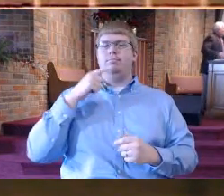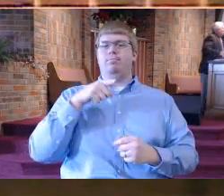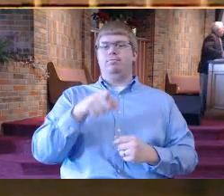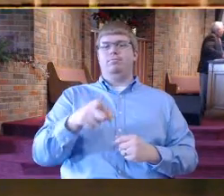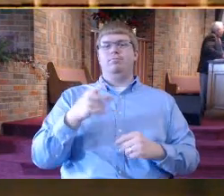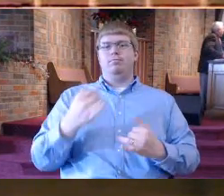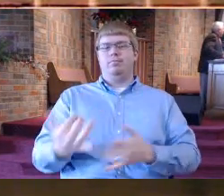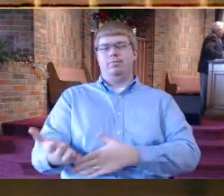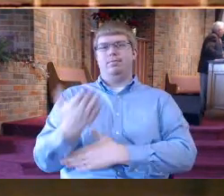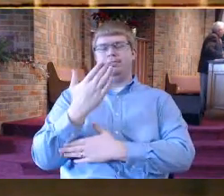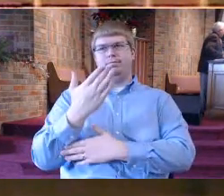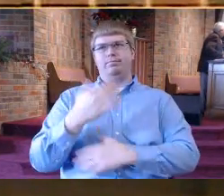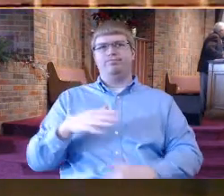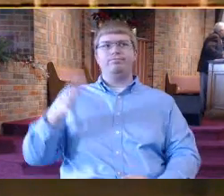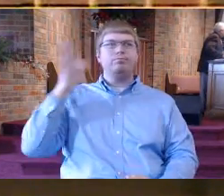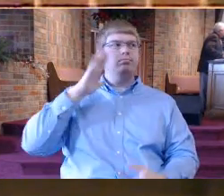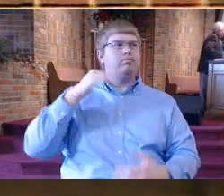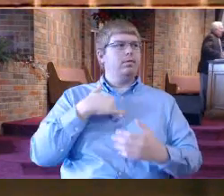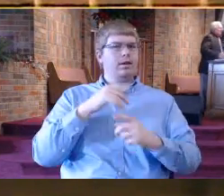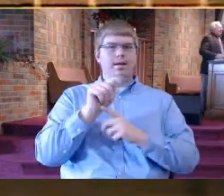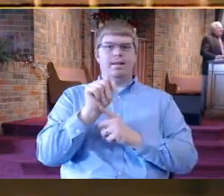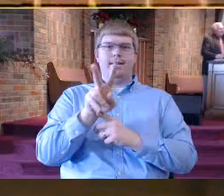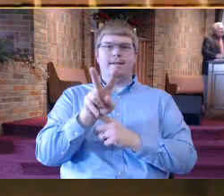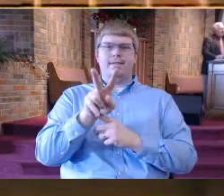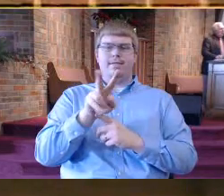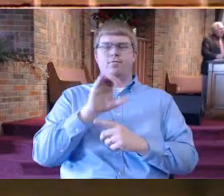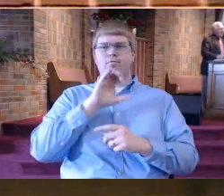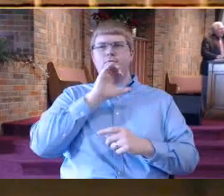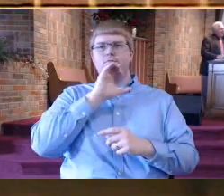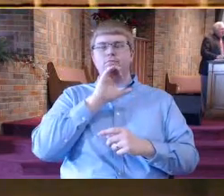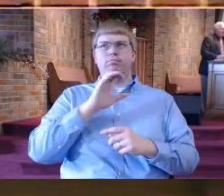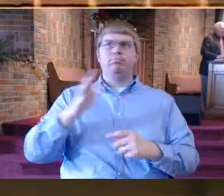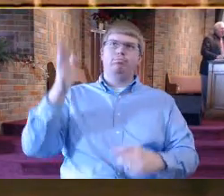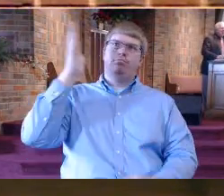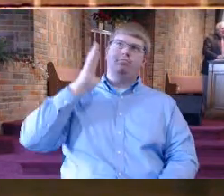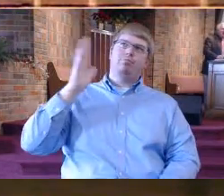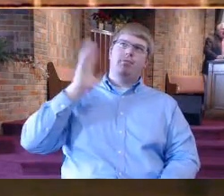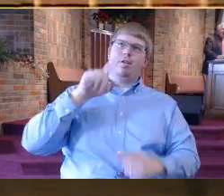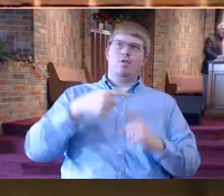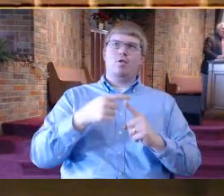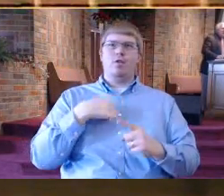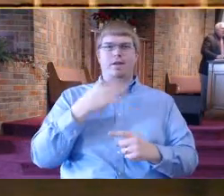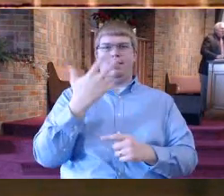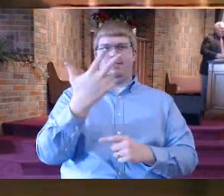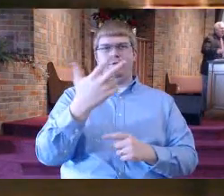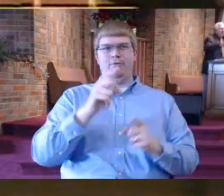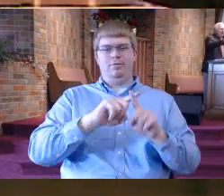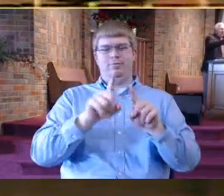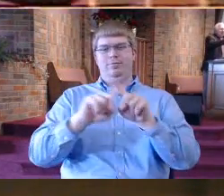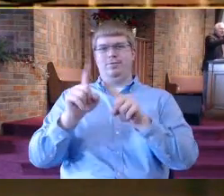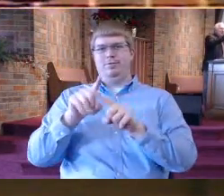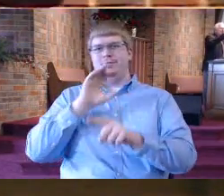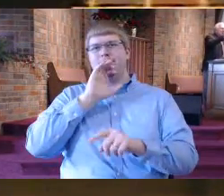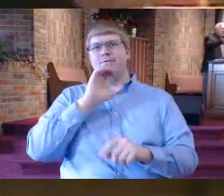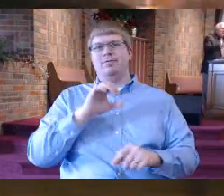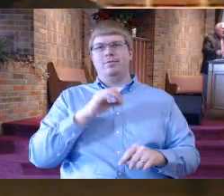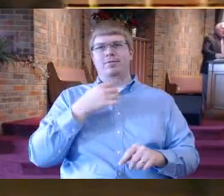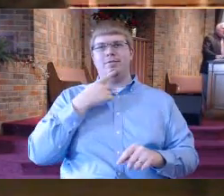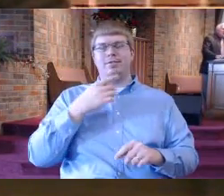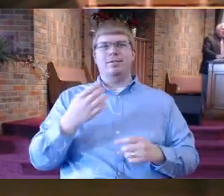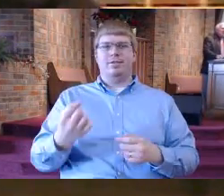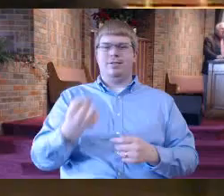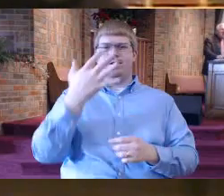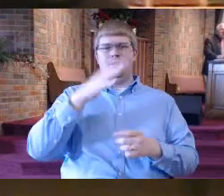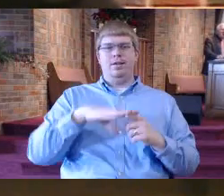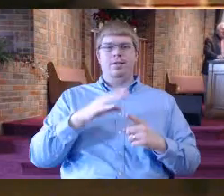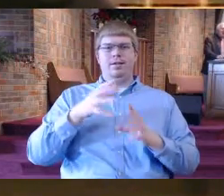There used to be a show that came on television way back when we only had three channels, and it would come on and it'd mess up the screen, and it